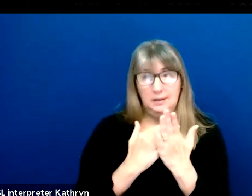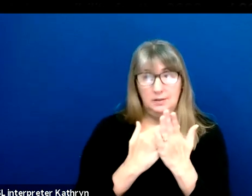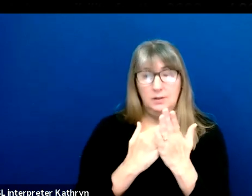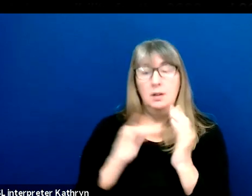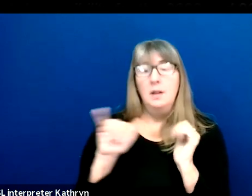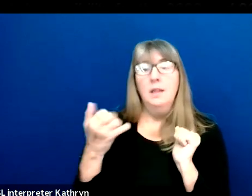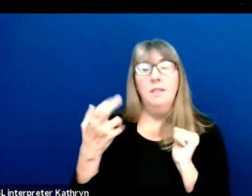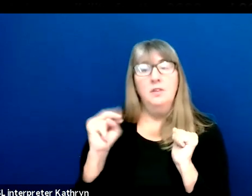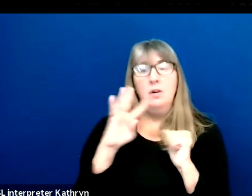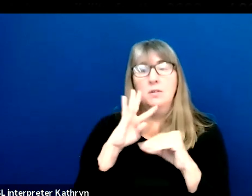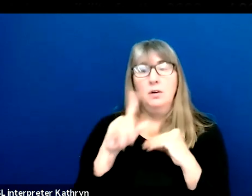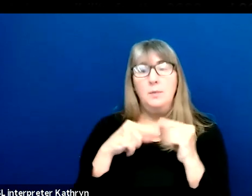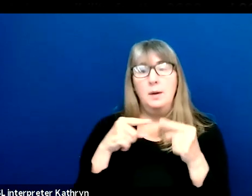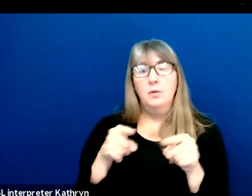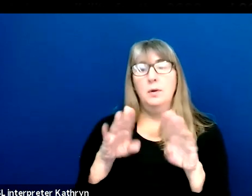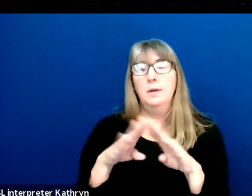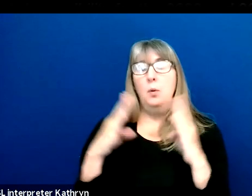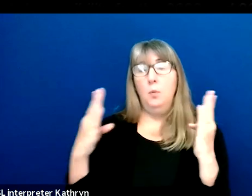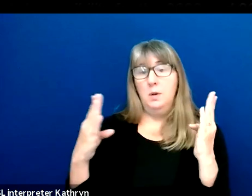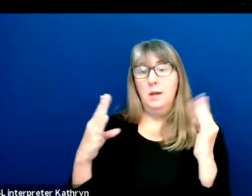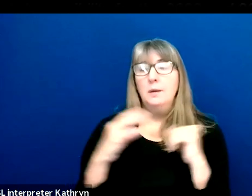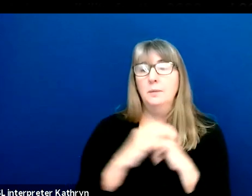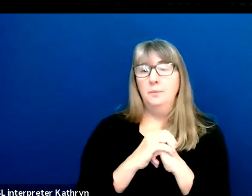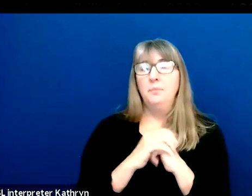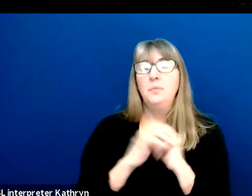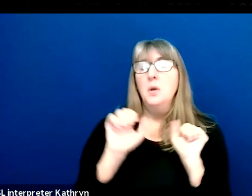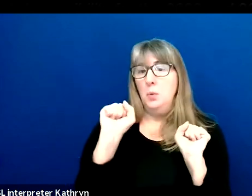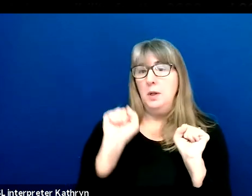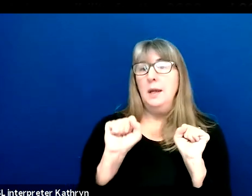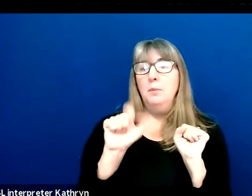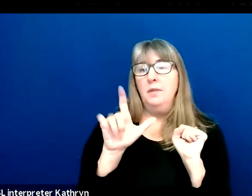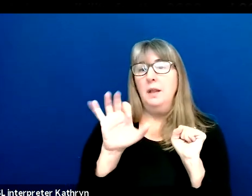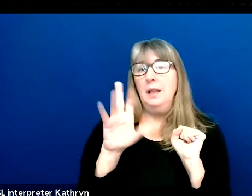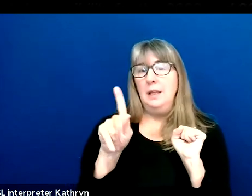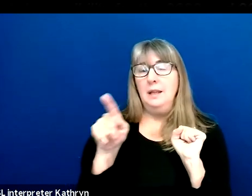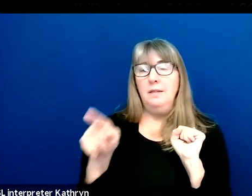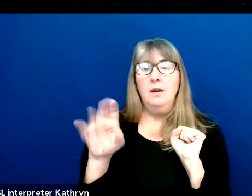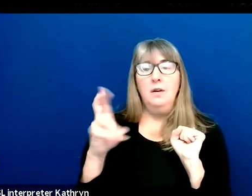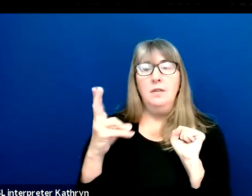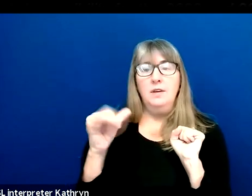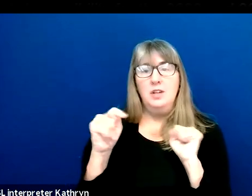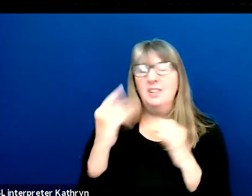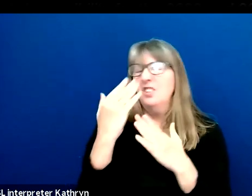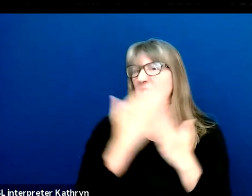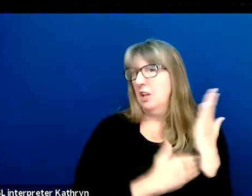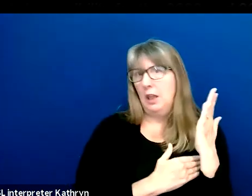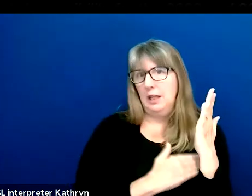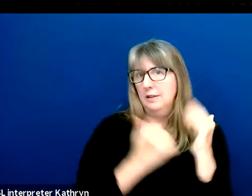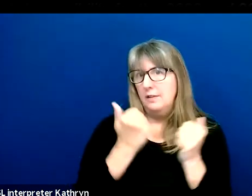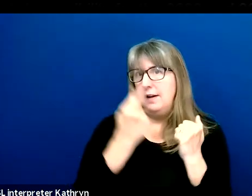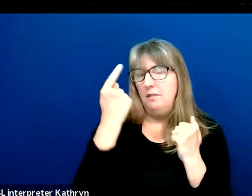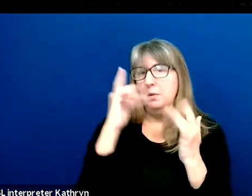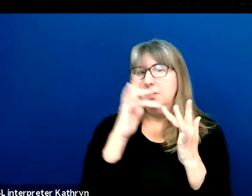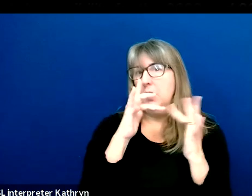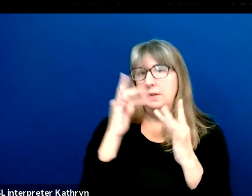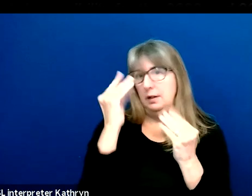spoke about during the opening. We can put that link in the chat for you to add. It's essentially just a list of everyone's contact info, so